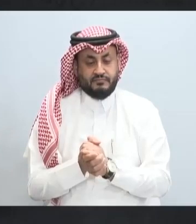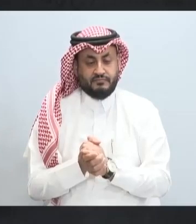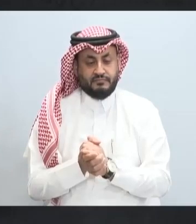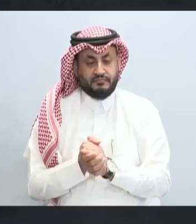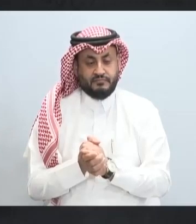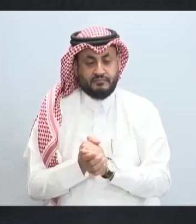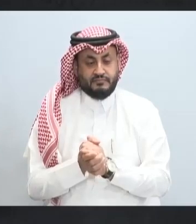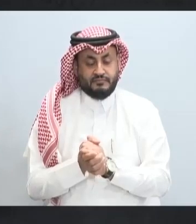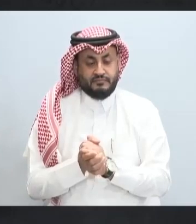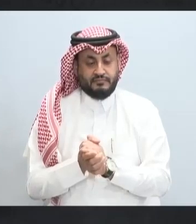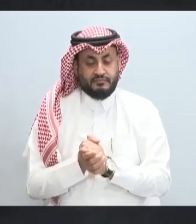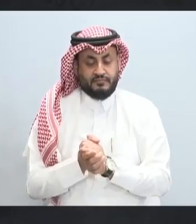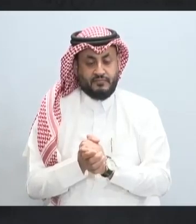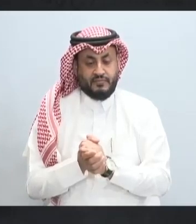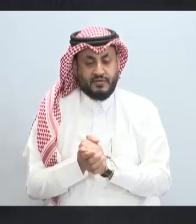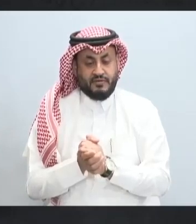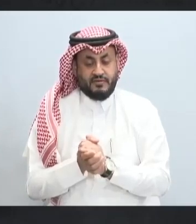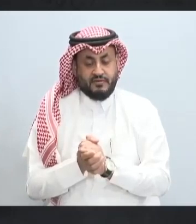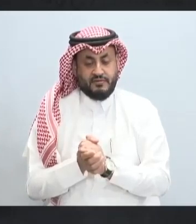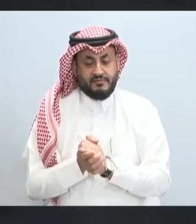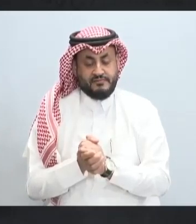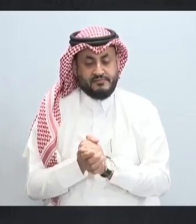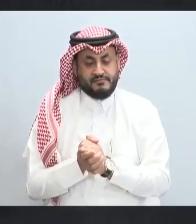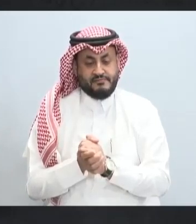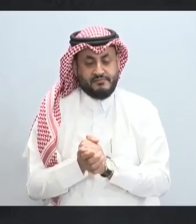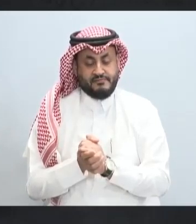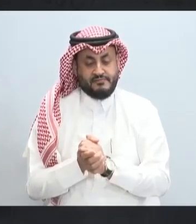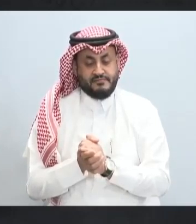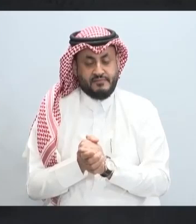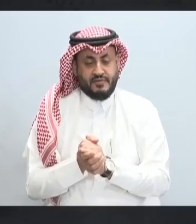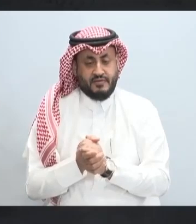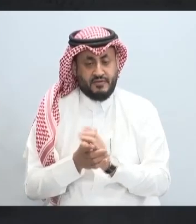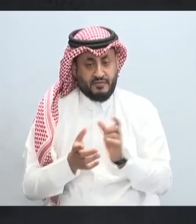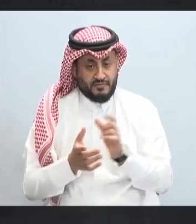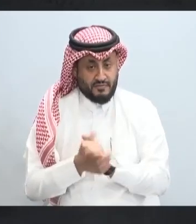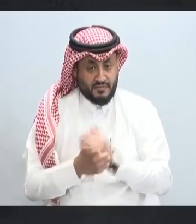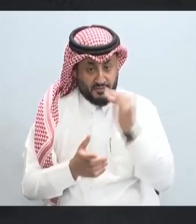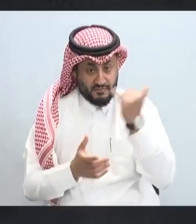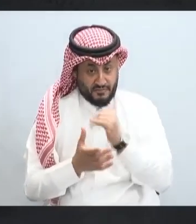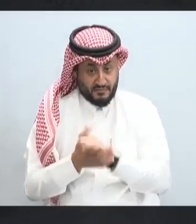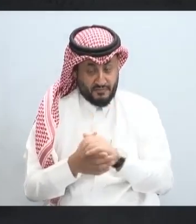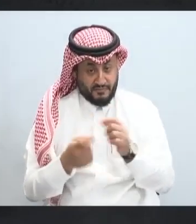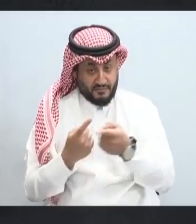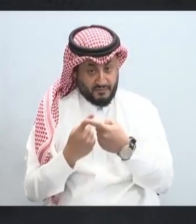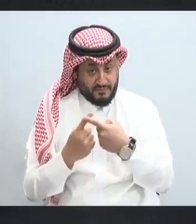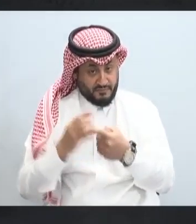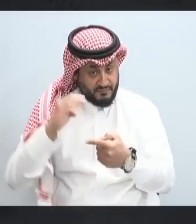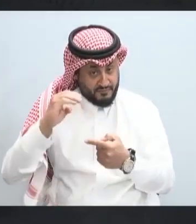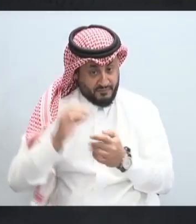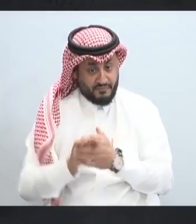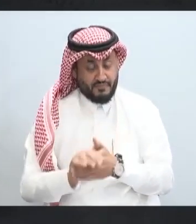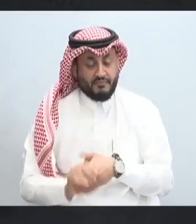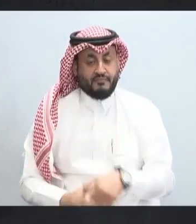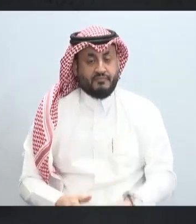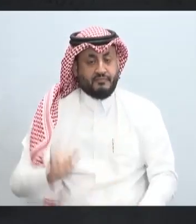going to Abha. I'm going to Berlin. These are important that we start our answer with,